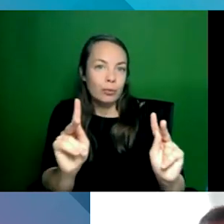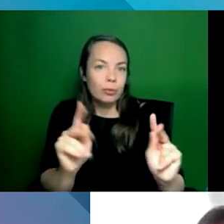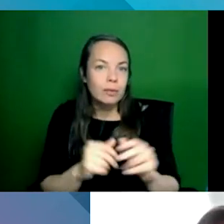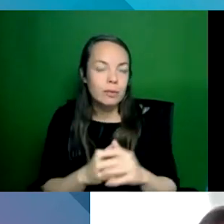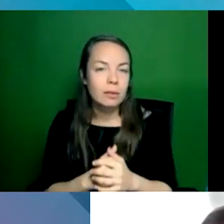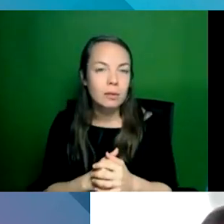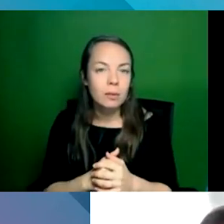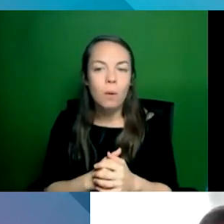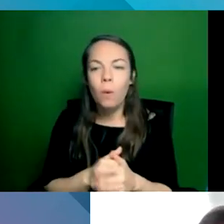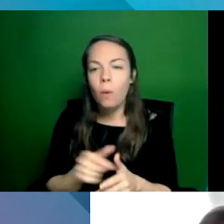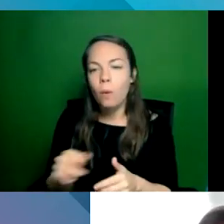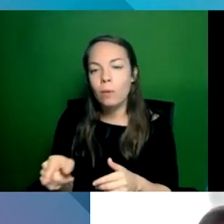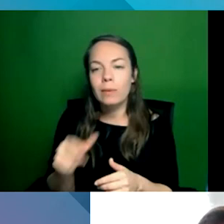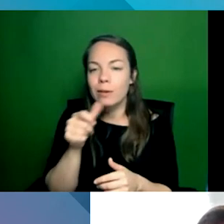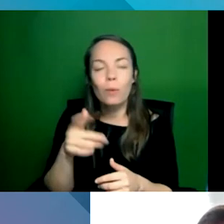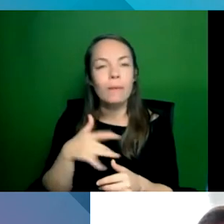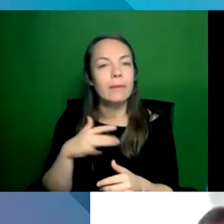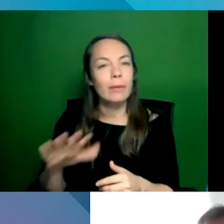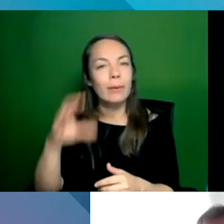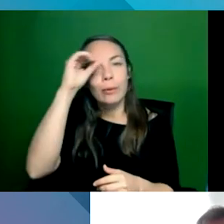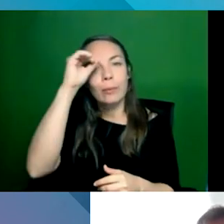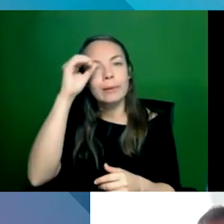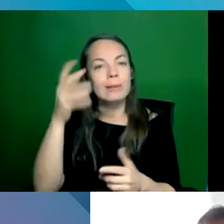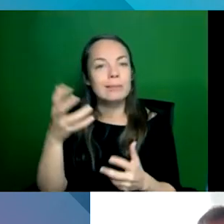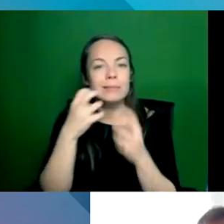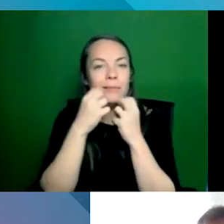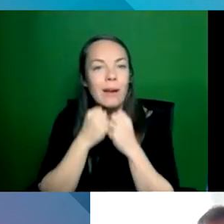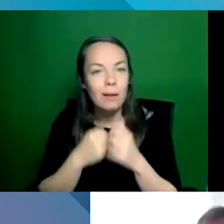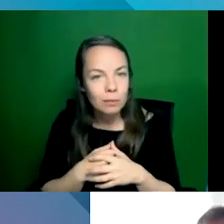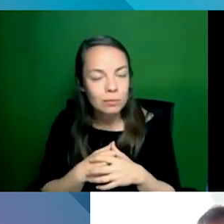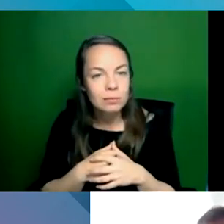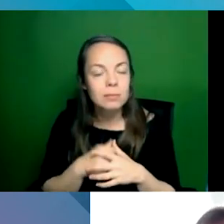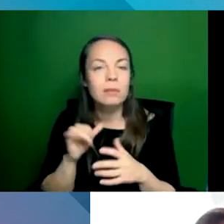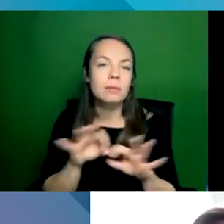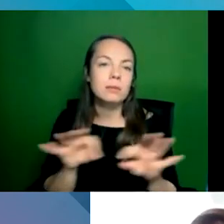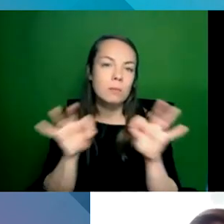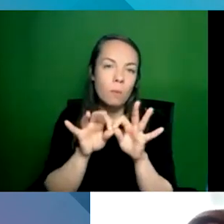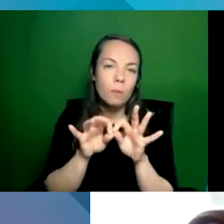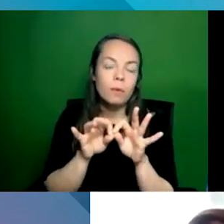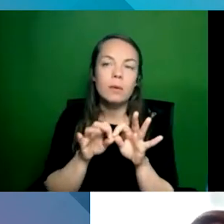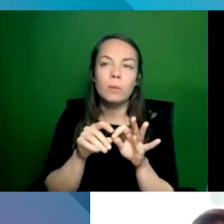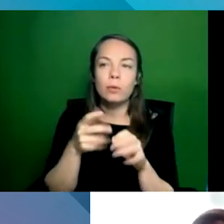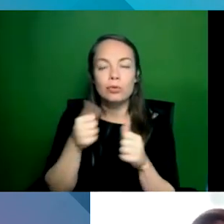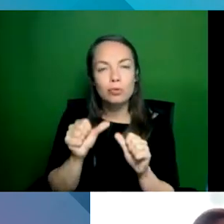are valued. And I think that's an important step when we're talking about engaging our youth and really